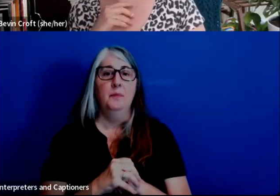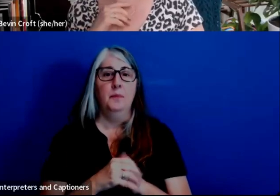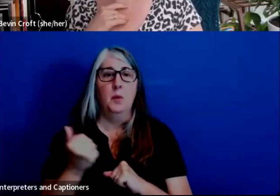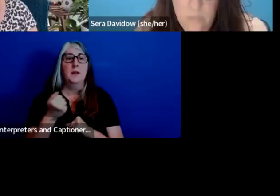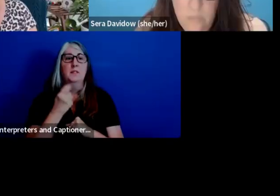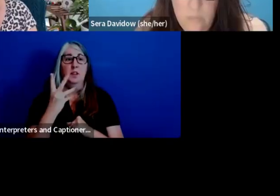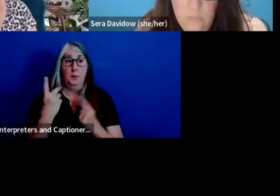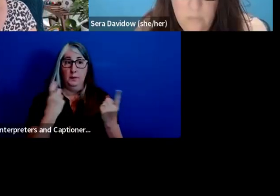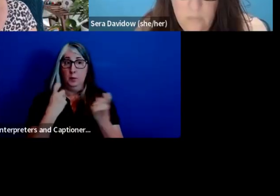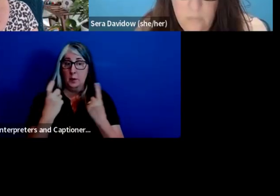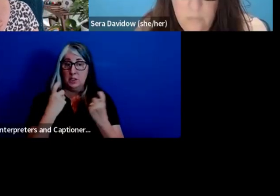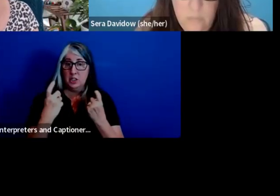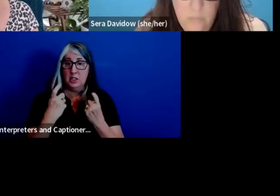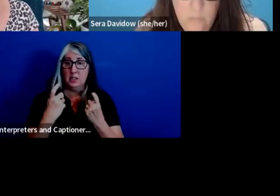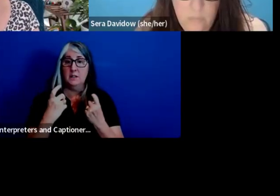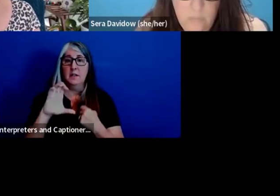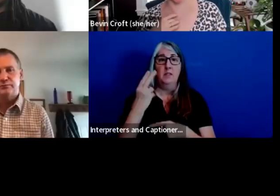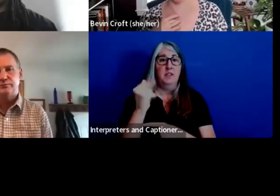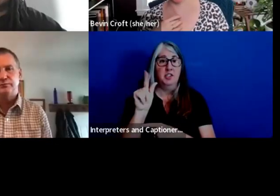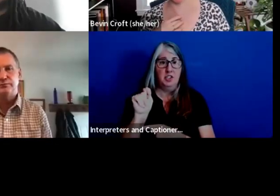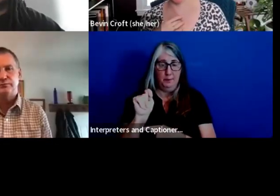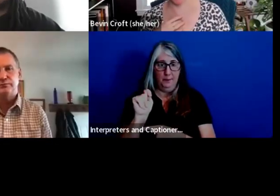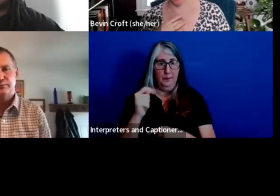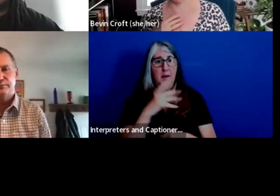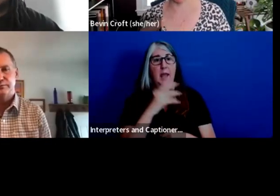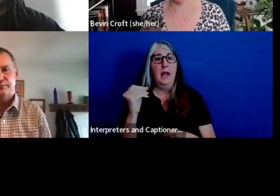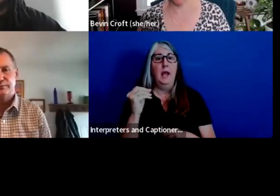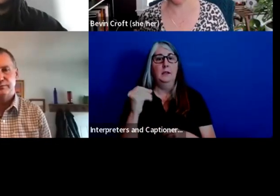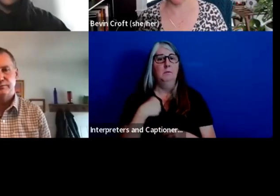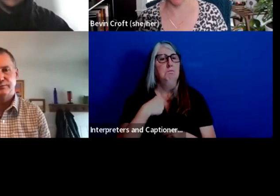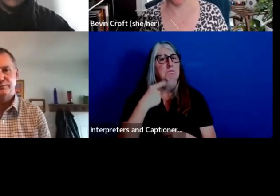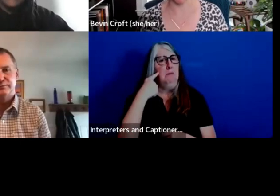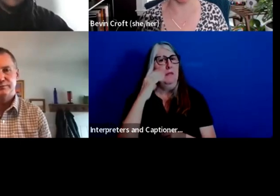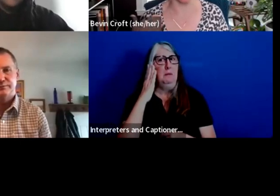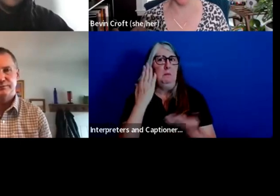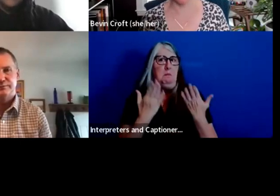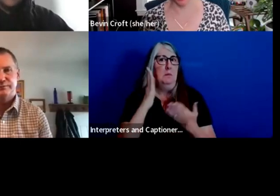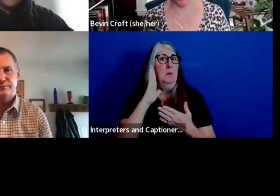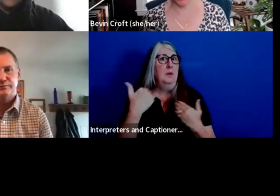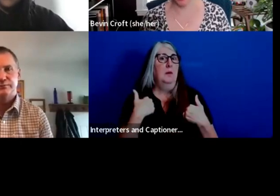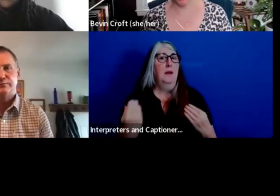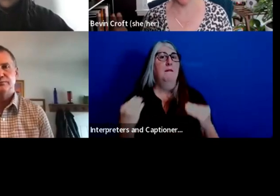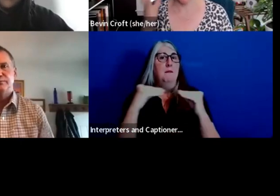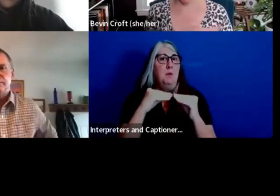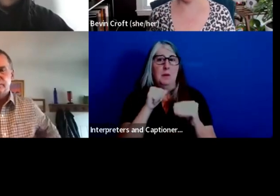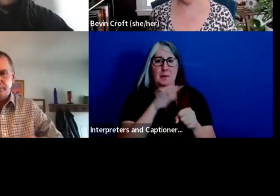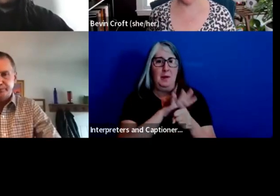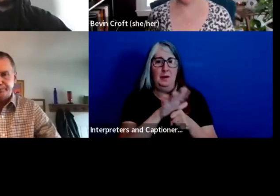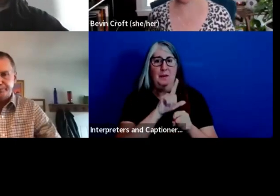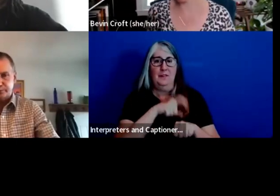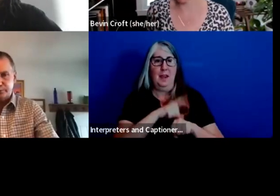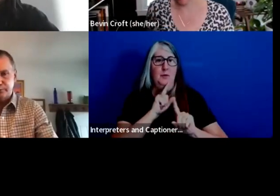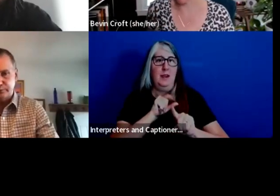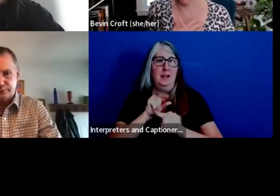of questions in chat. I suspect that we will have more questions than we will have time to answer, but all of